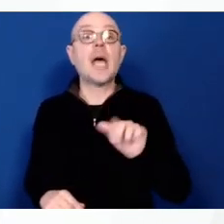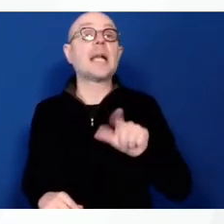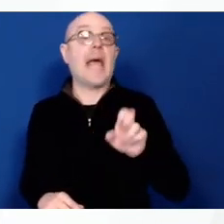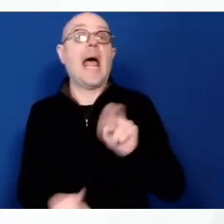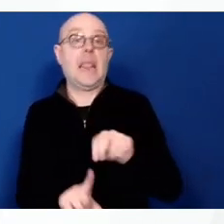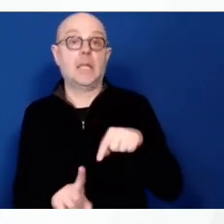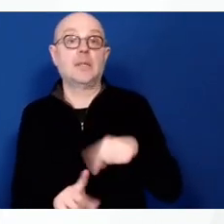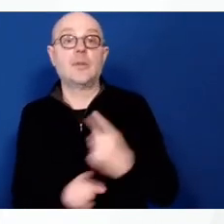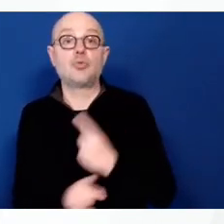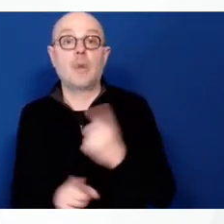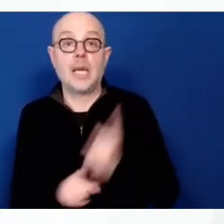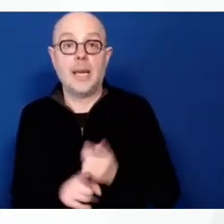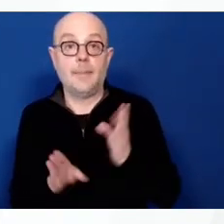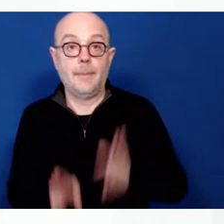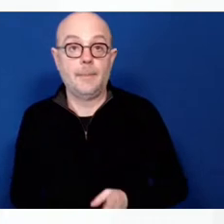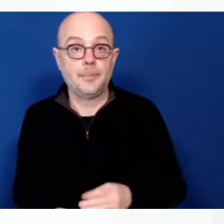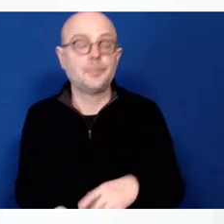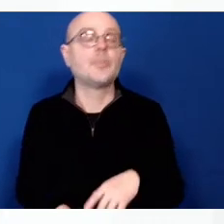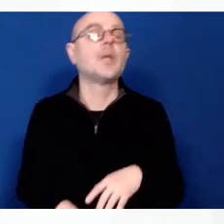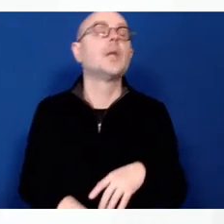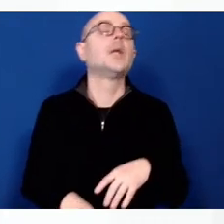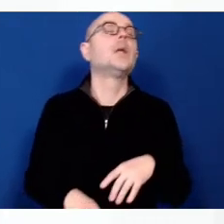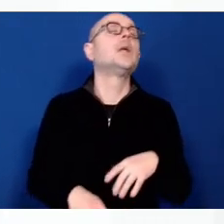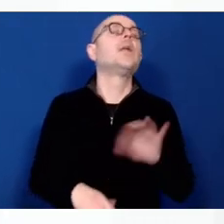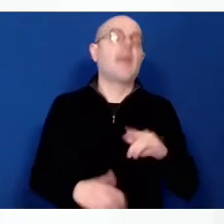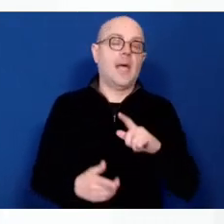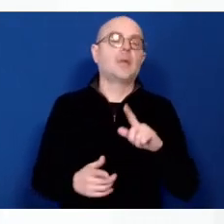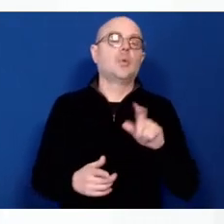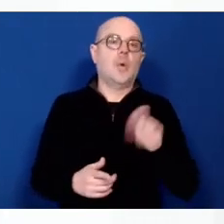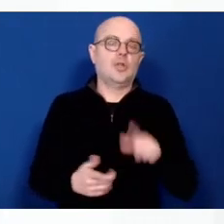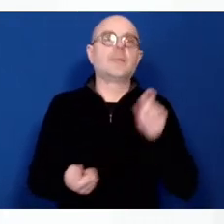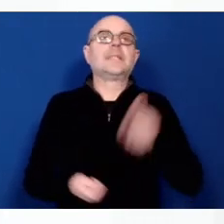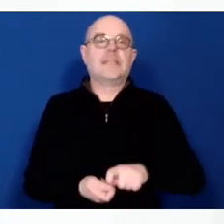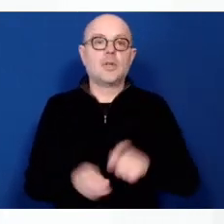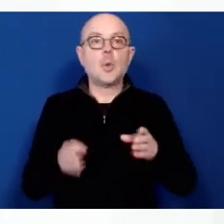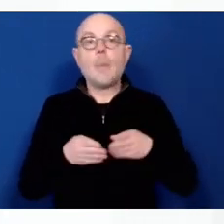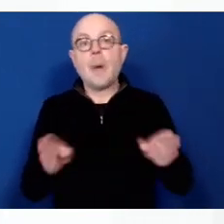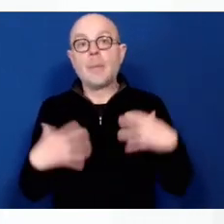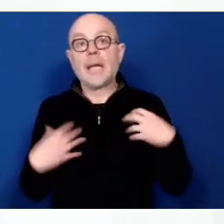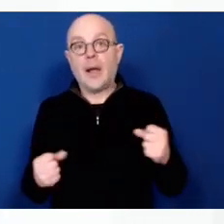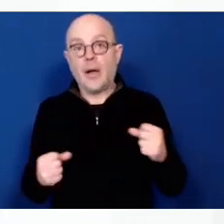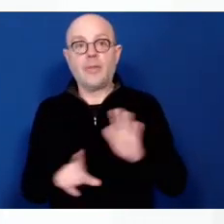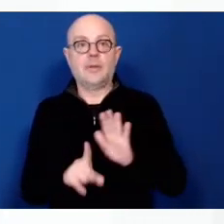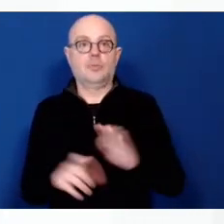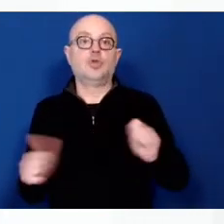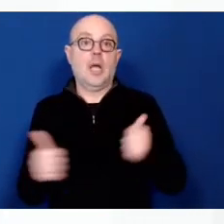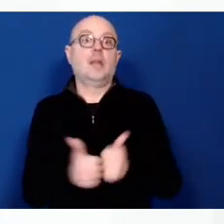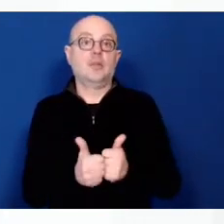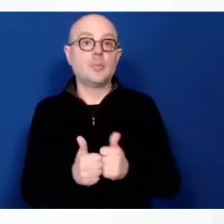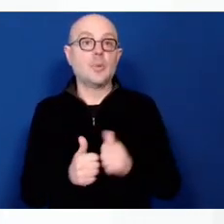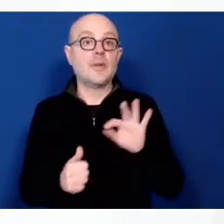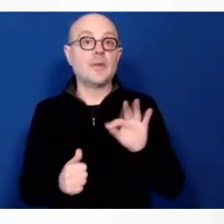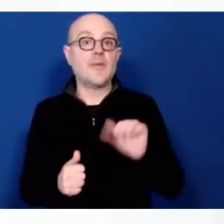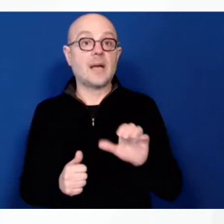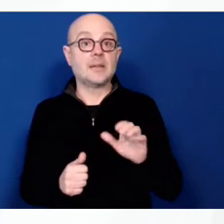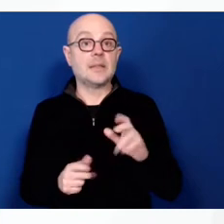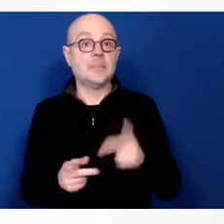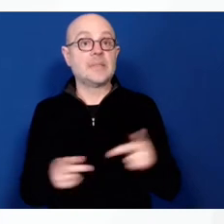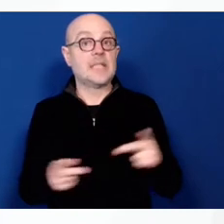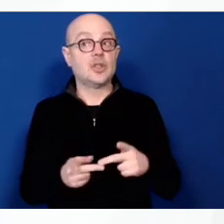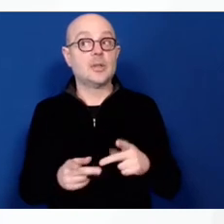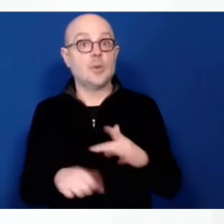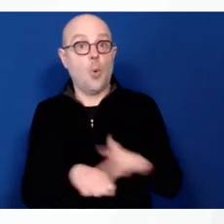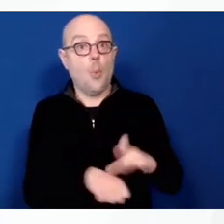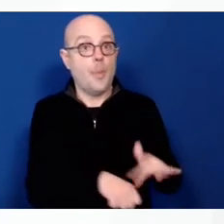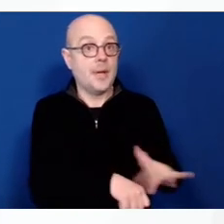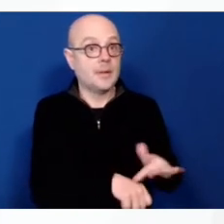So this is a question specific to public health and challenges with having faculty positions to offer so that you can diversify the